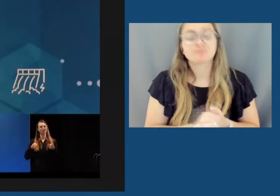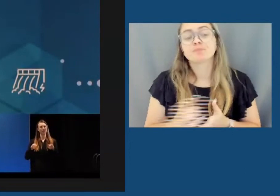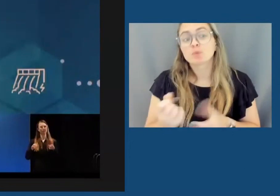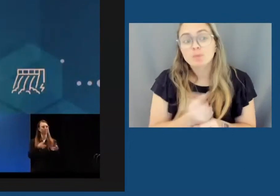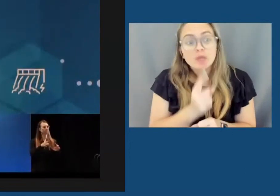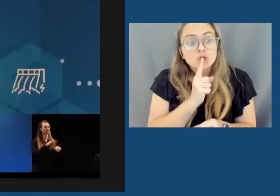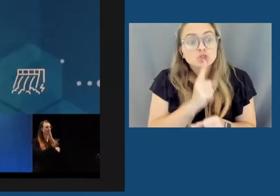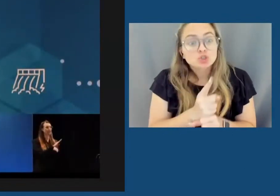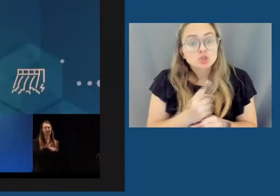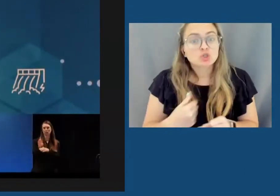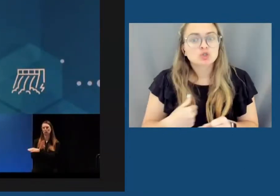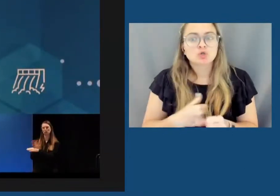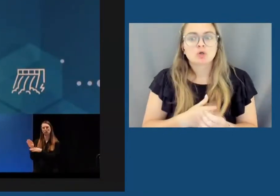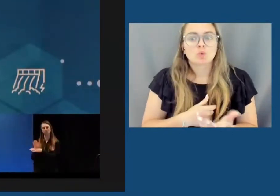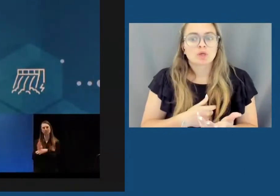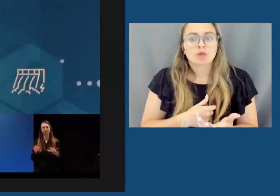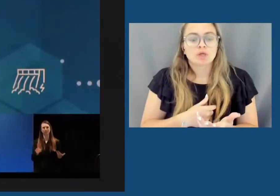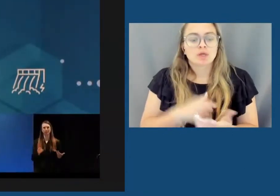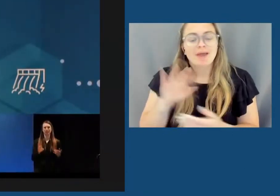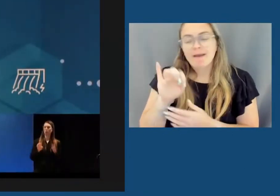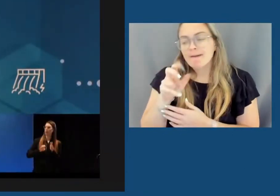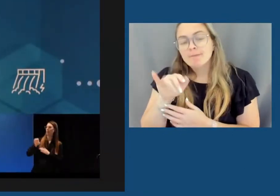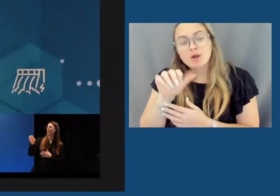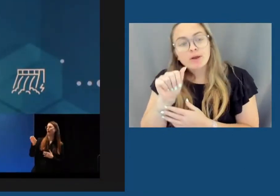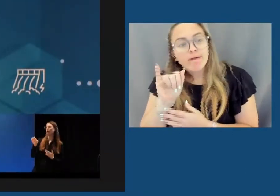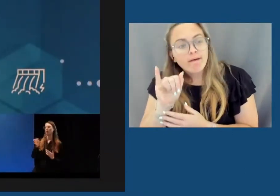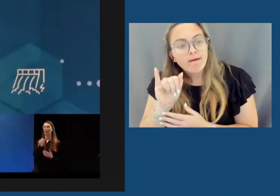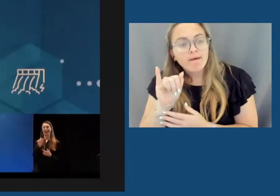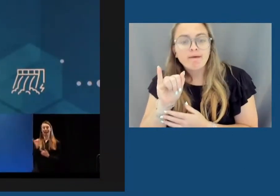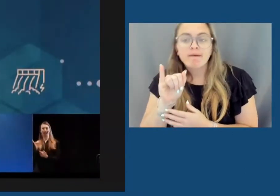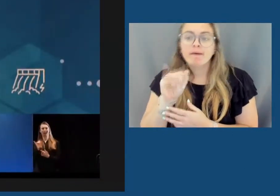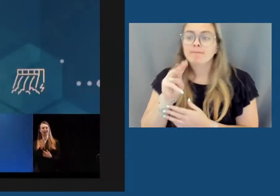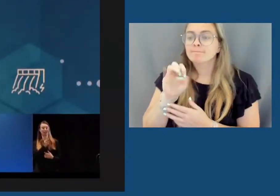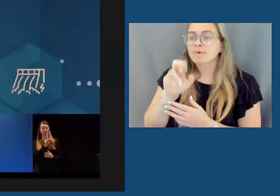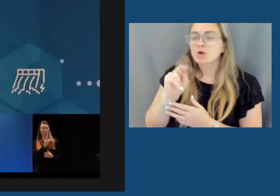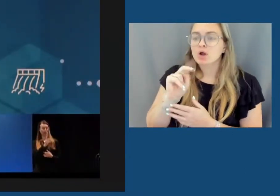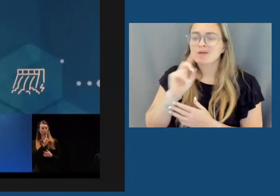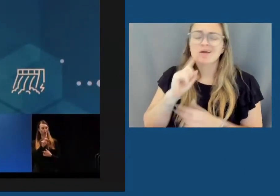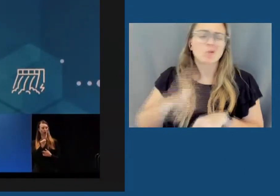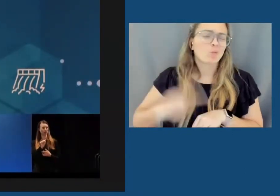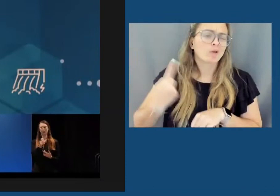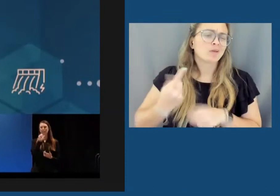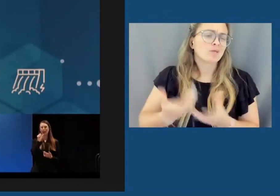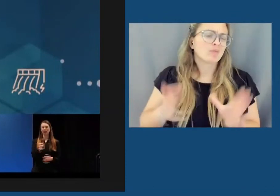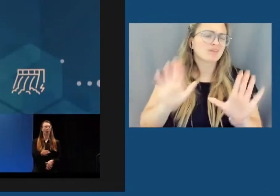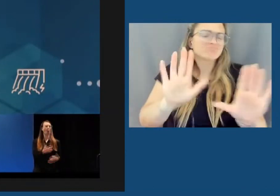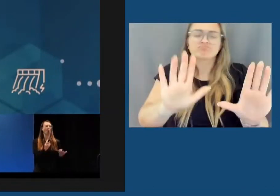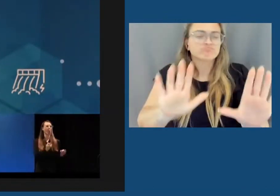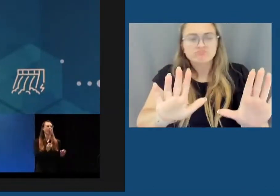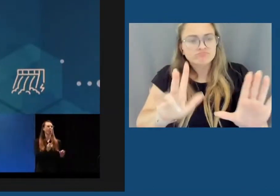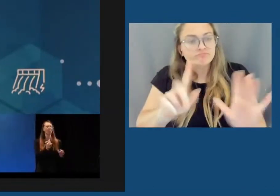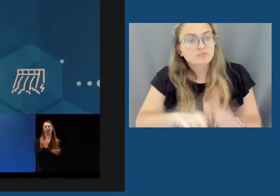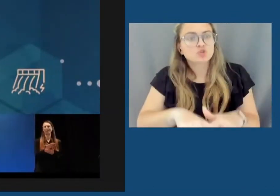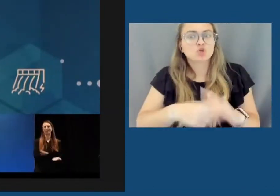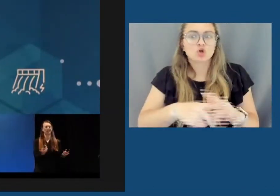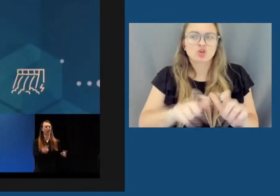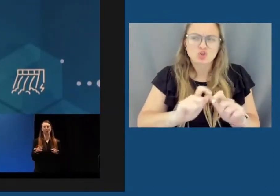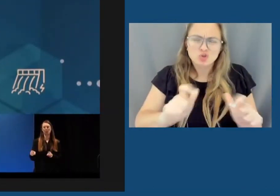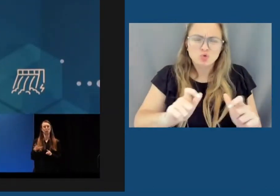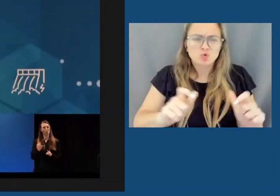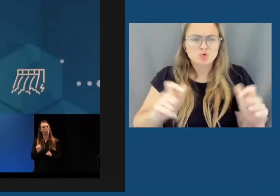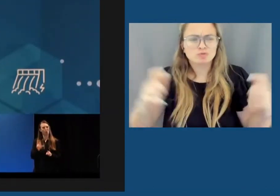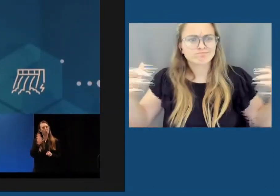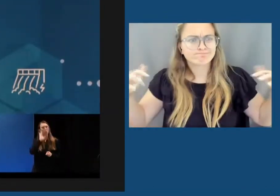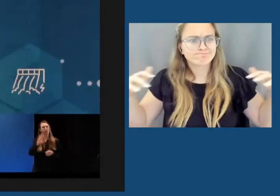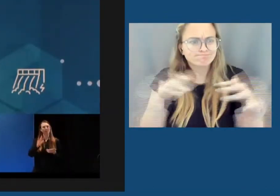that these Empire AI and Micron, they're not one-offs. That's the start of a massive trend. as